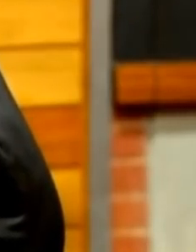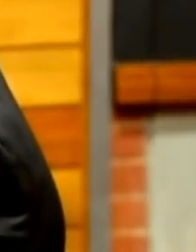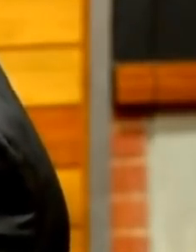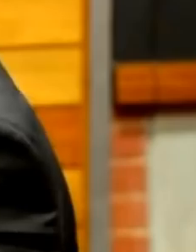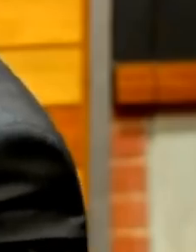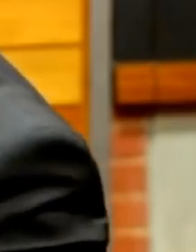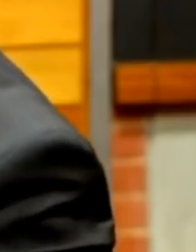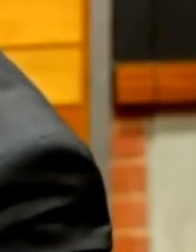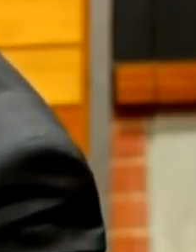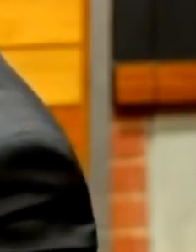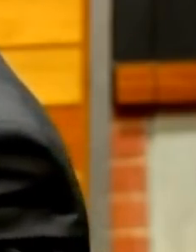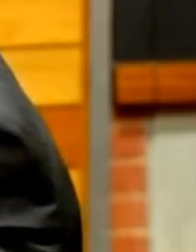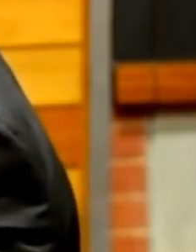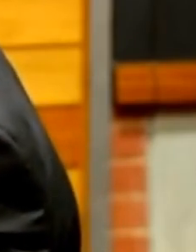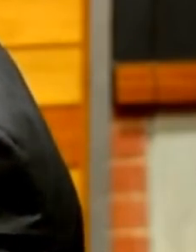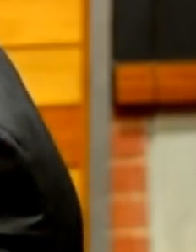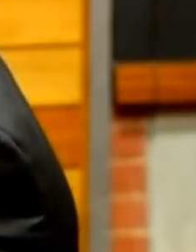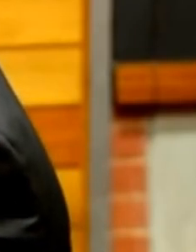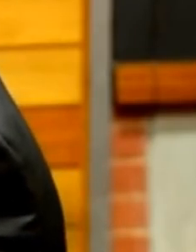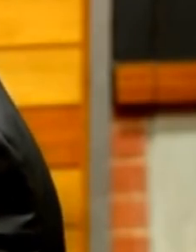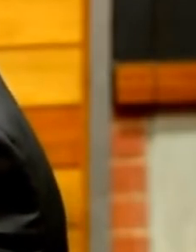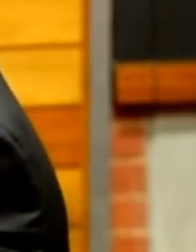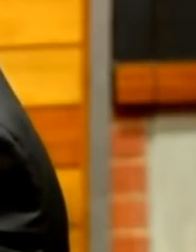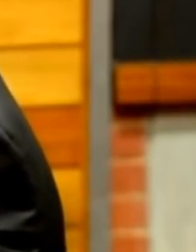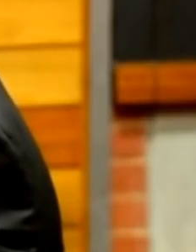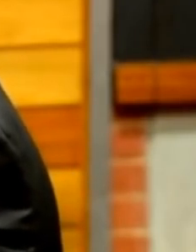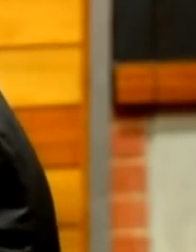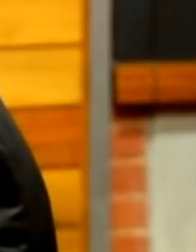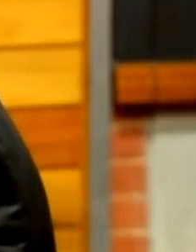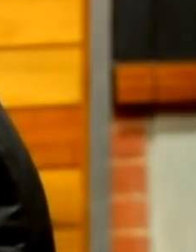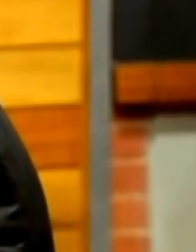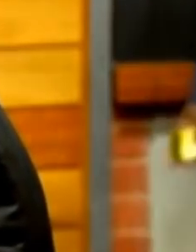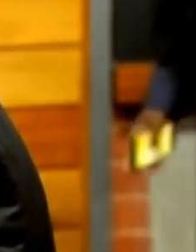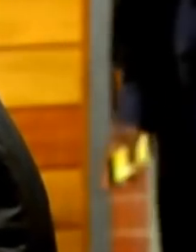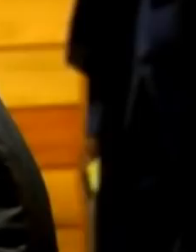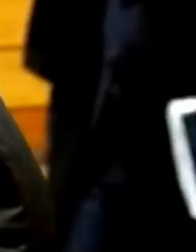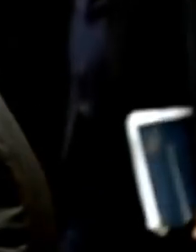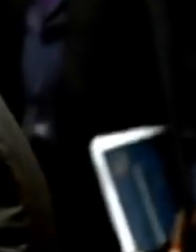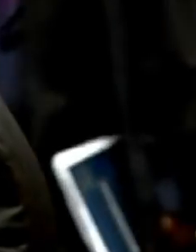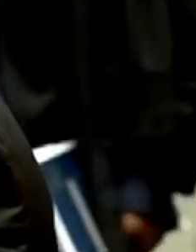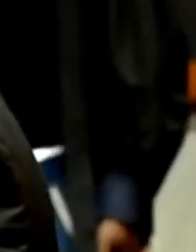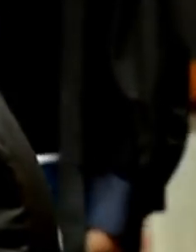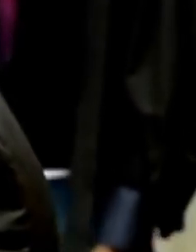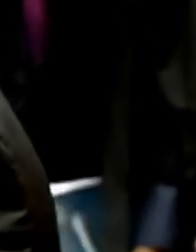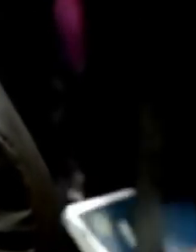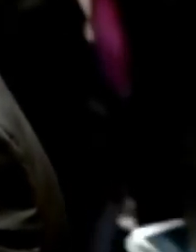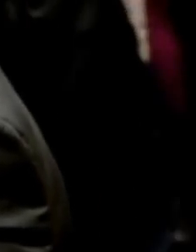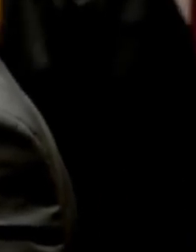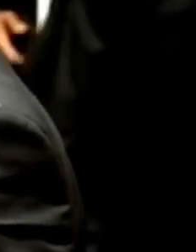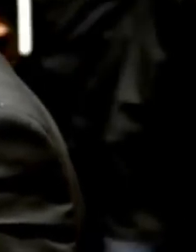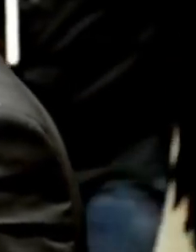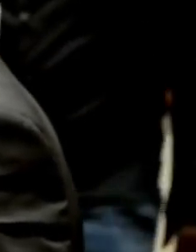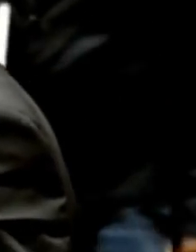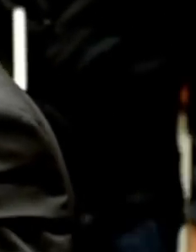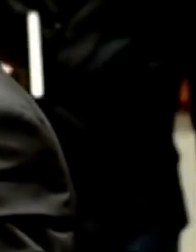it's exactly the same. It's the one I'll read from and the one my learned friend has got, together with the annexures. So that is our position